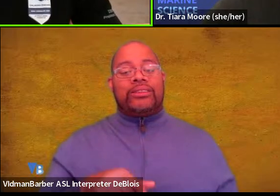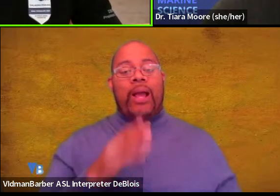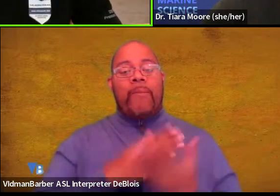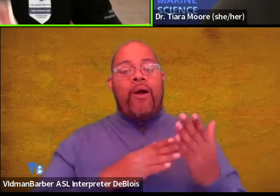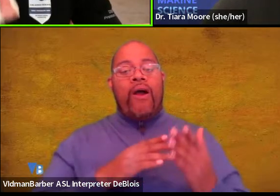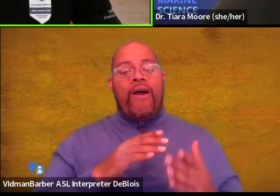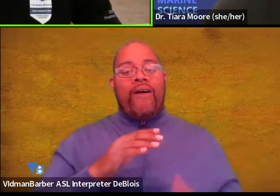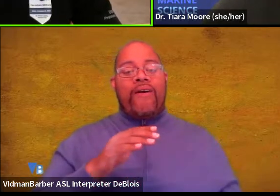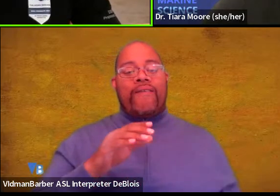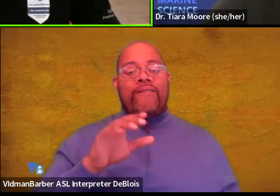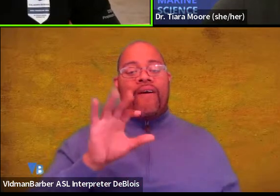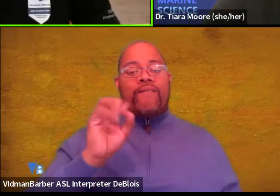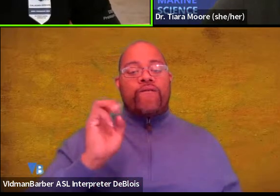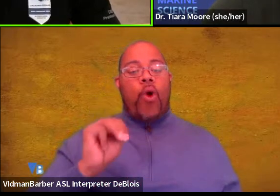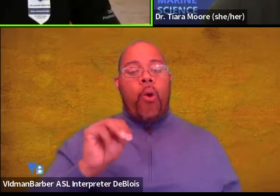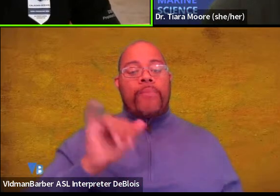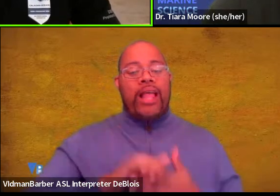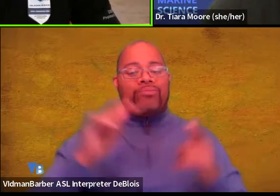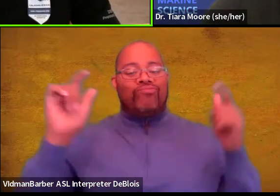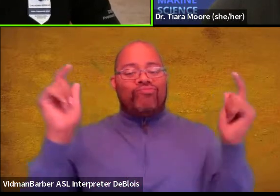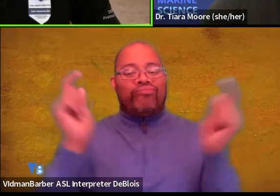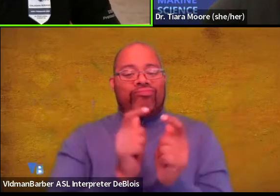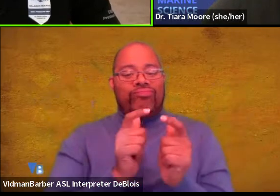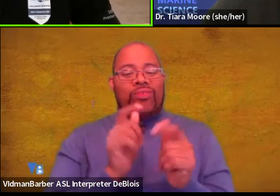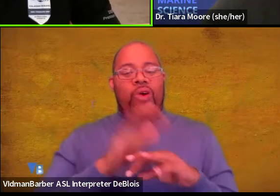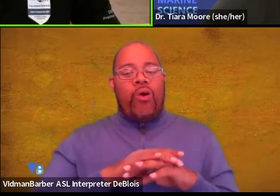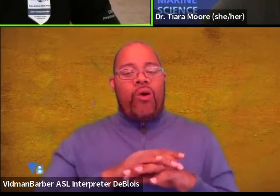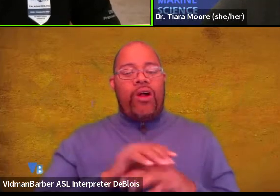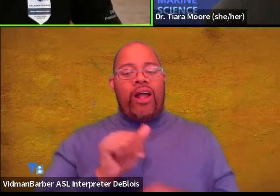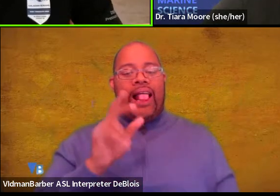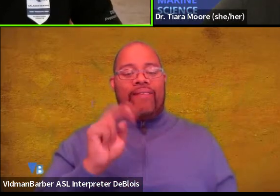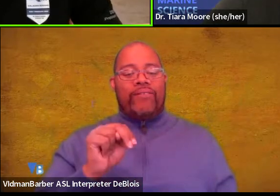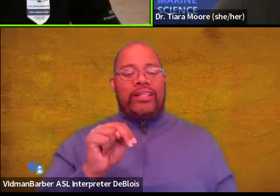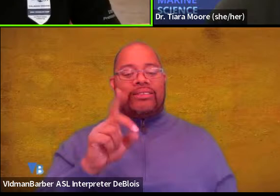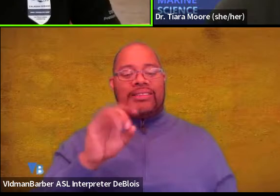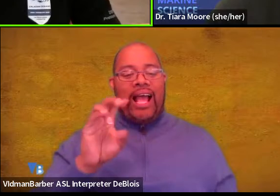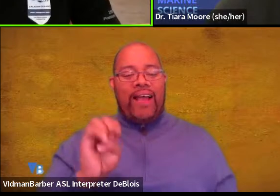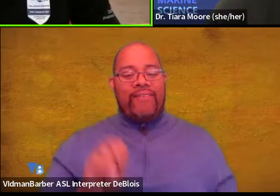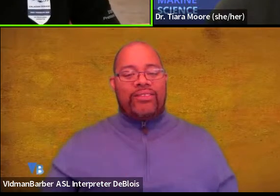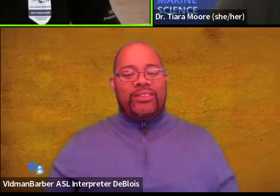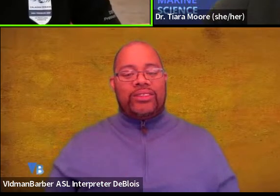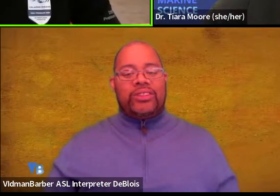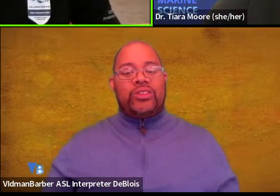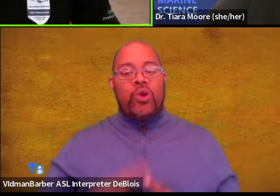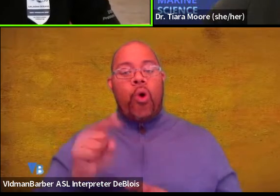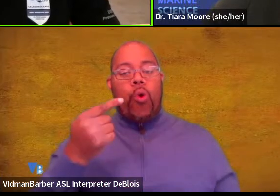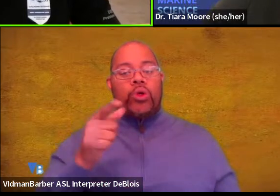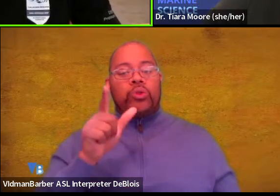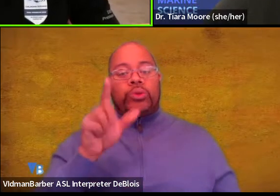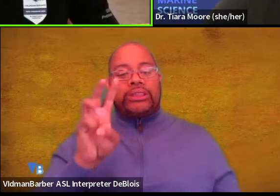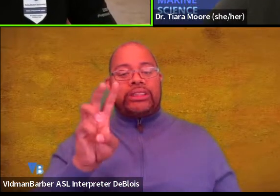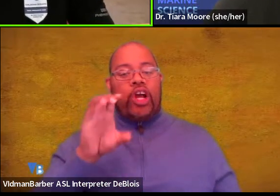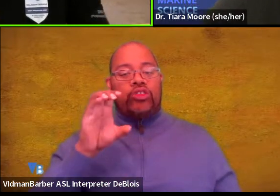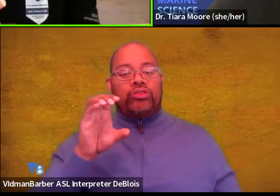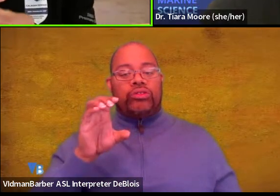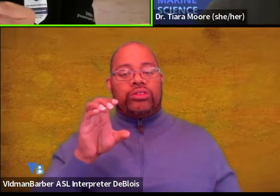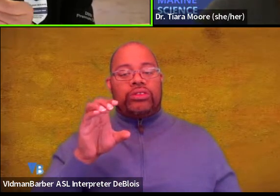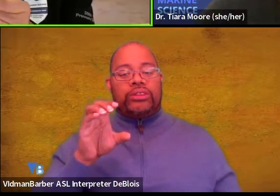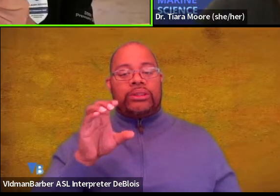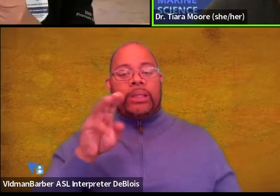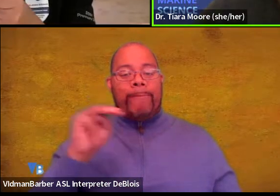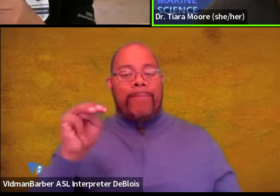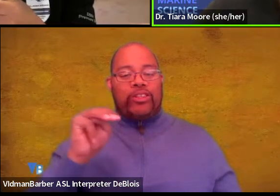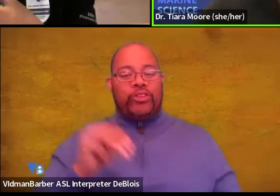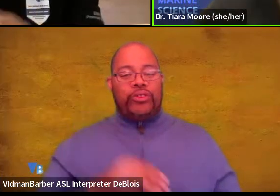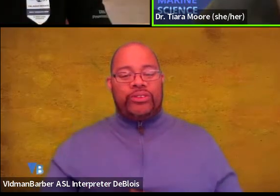of styrofoam that was shrunk on an Alvin dive to only 2,600